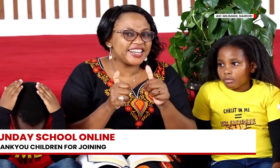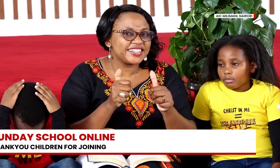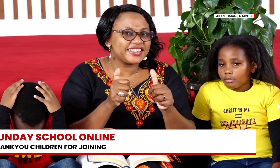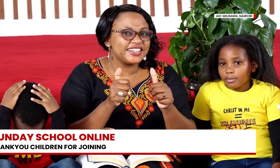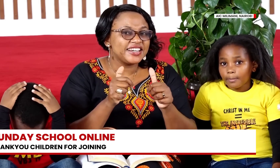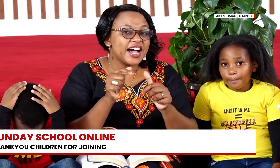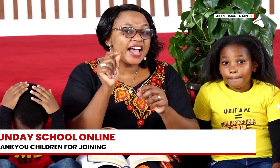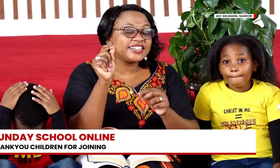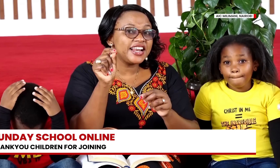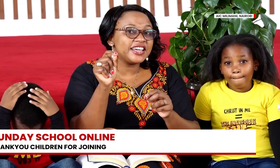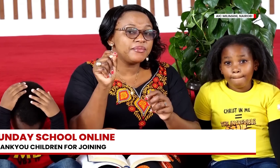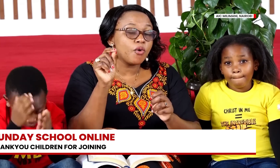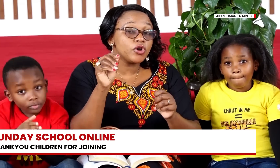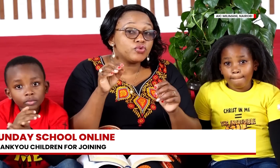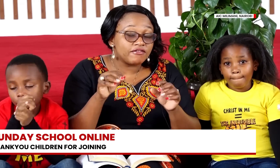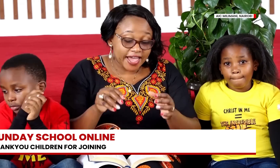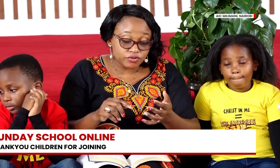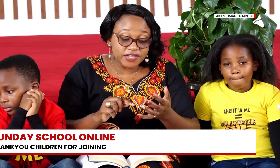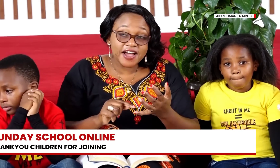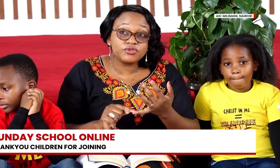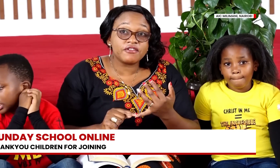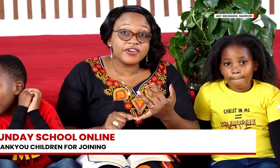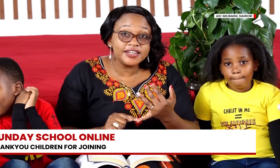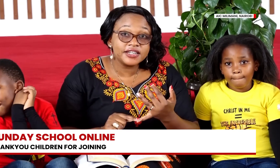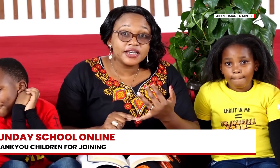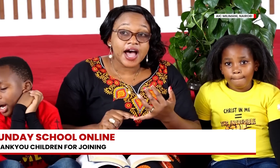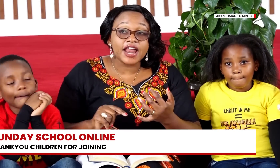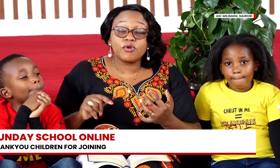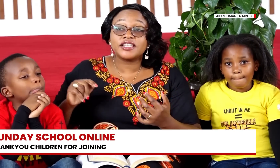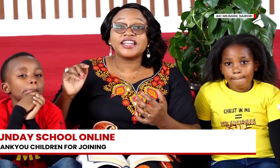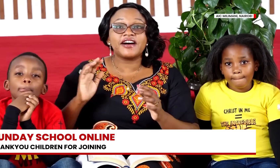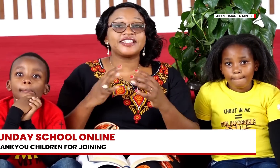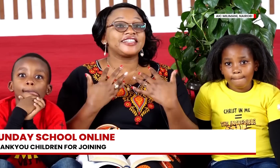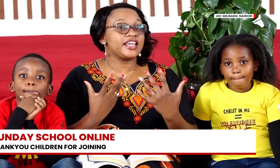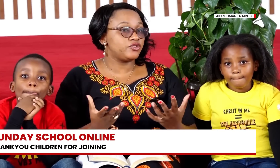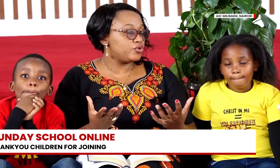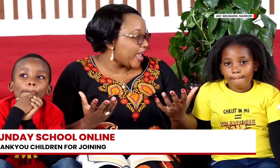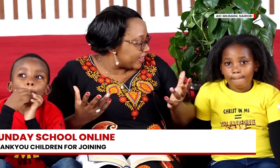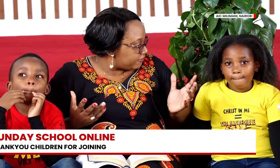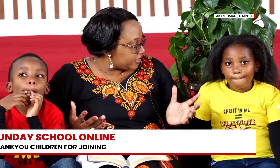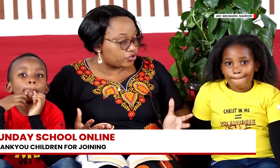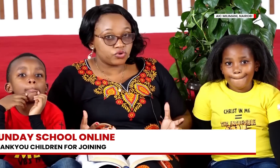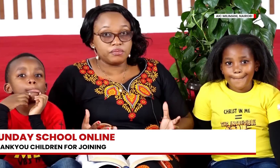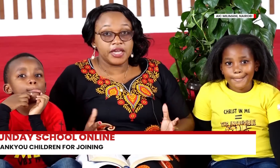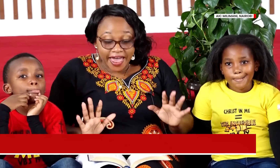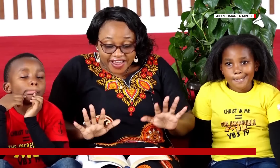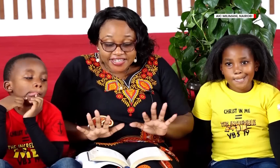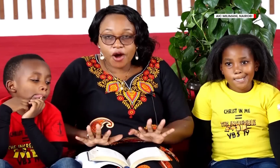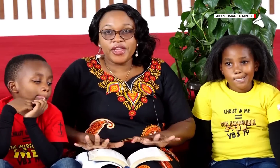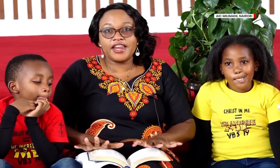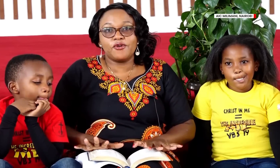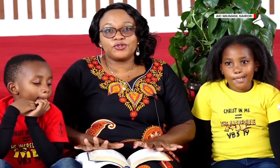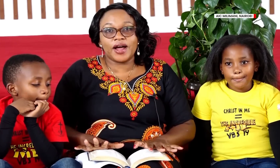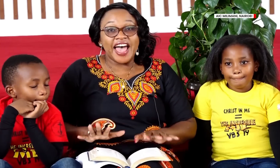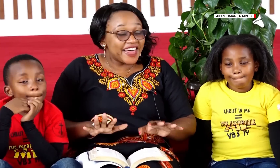know, a text, and tell them what you have learned, which verse you have read, and what that verse has said to you, like they have just told me. That is